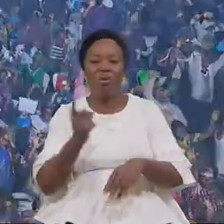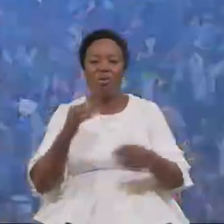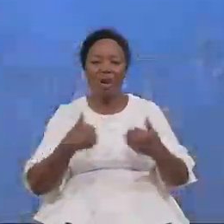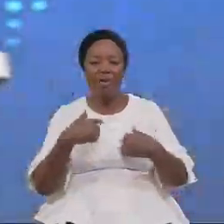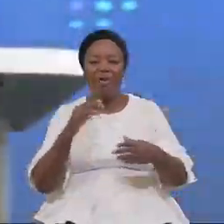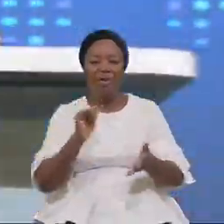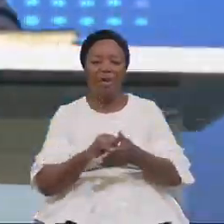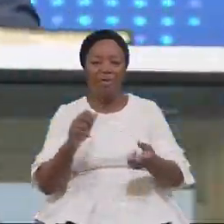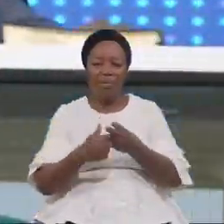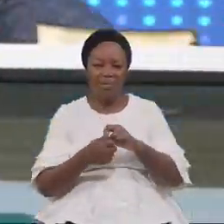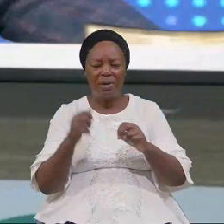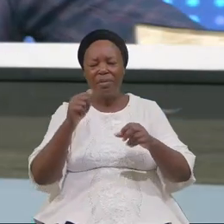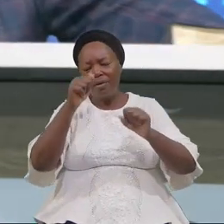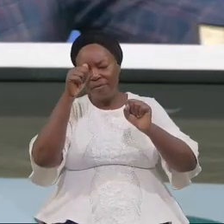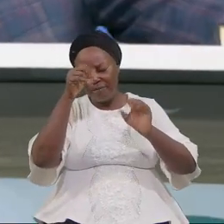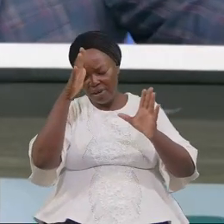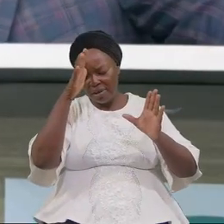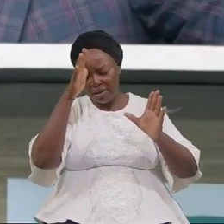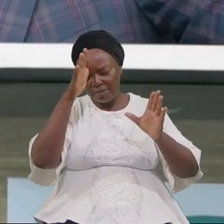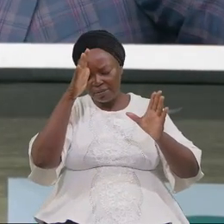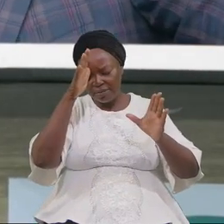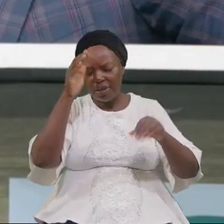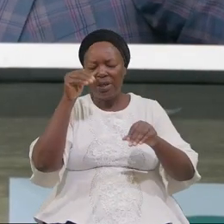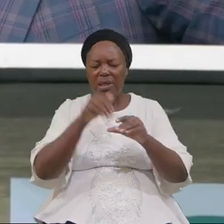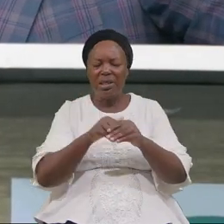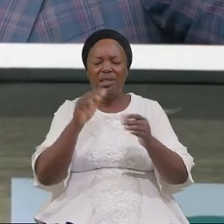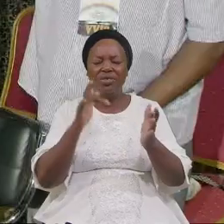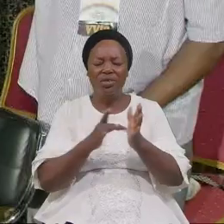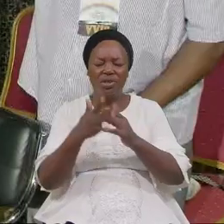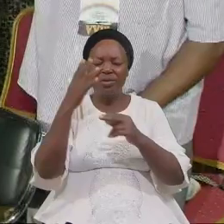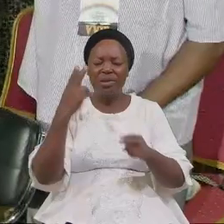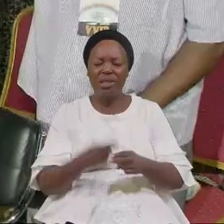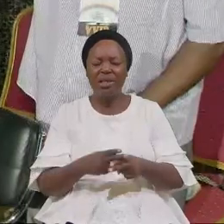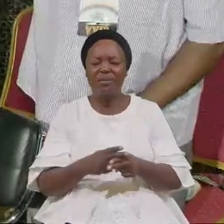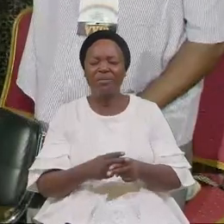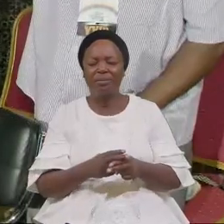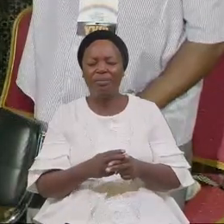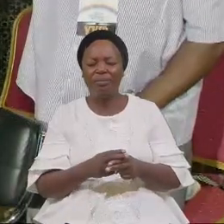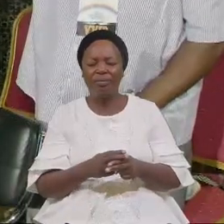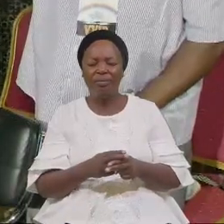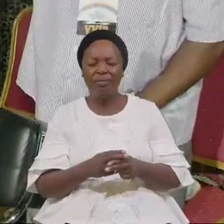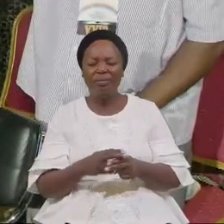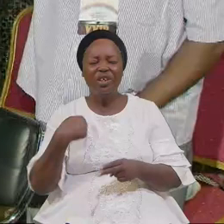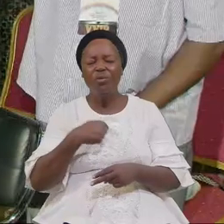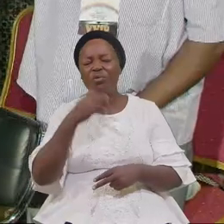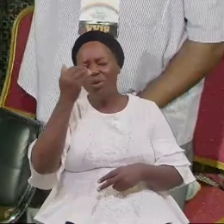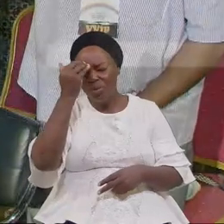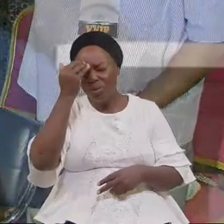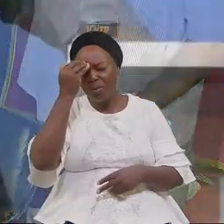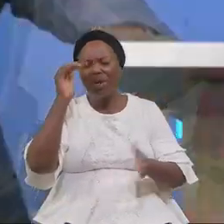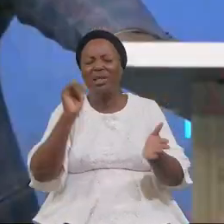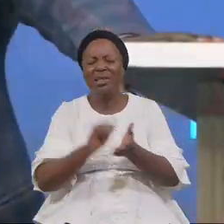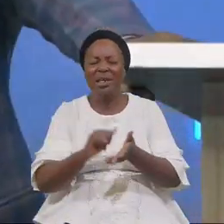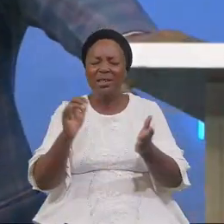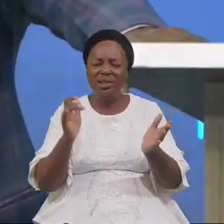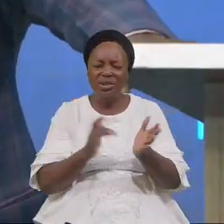challenge. Father, in Jesus' name, we know that Jesus,